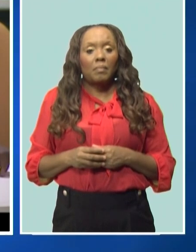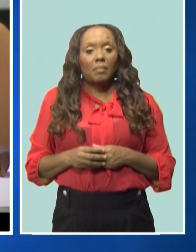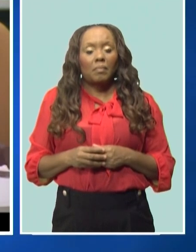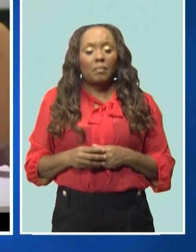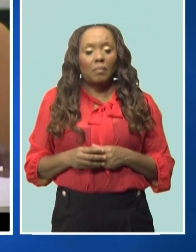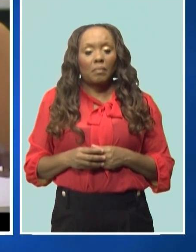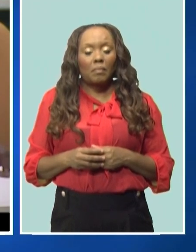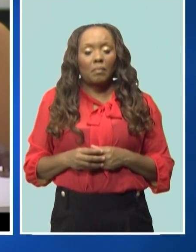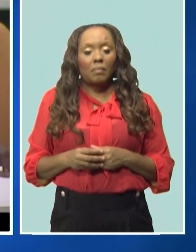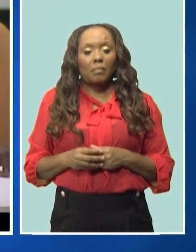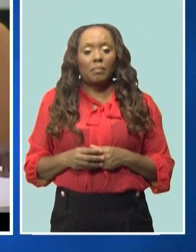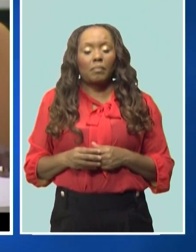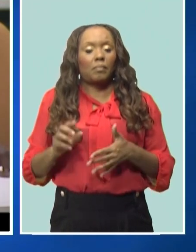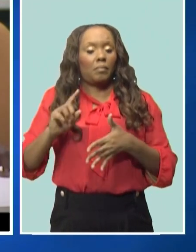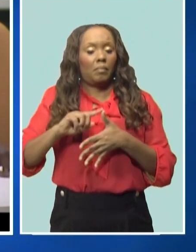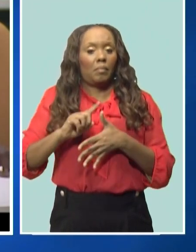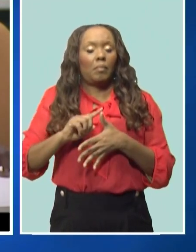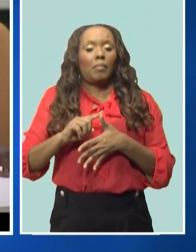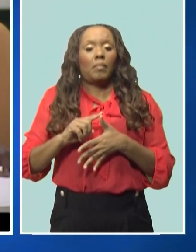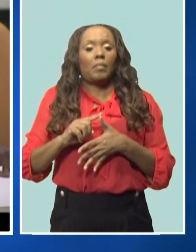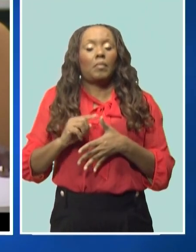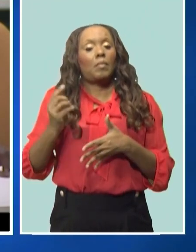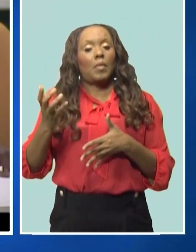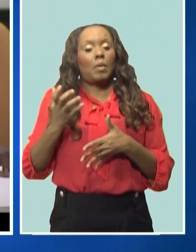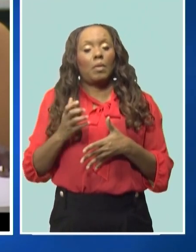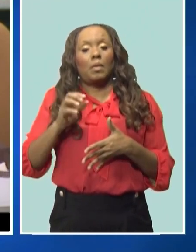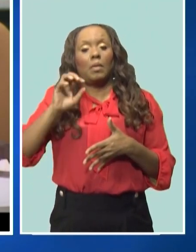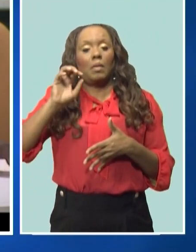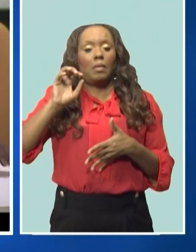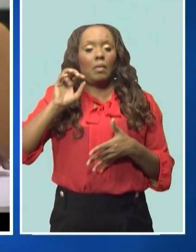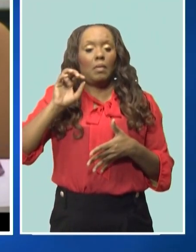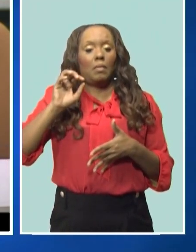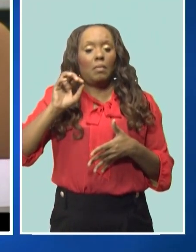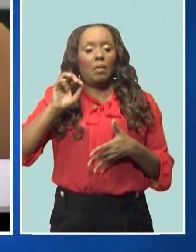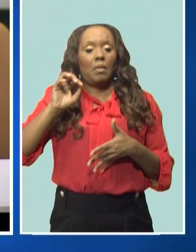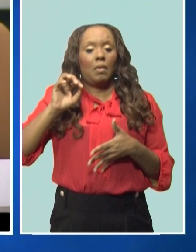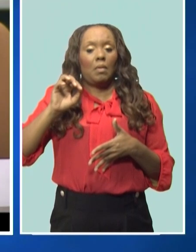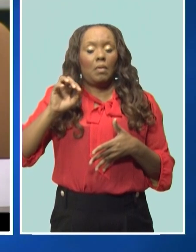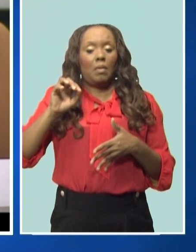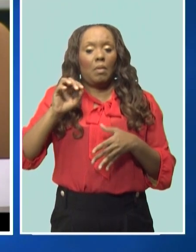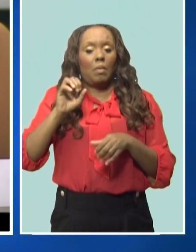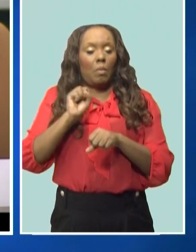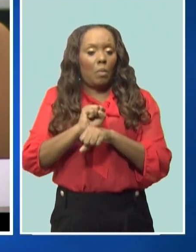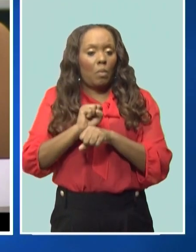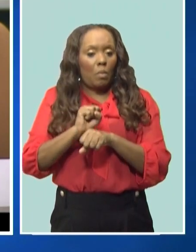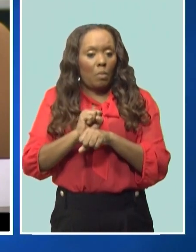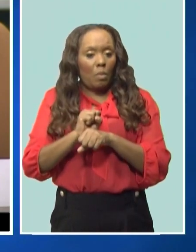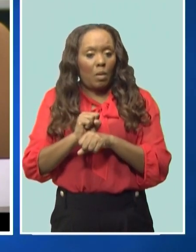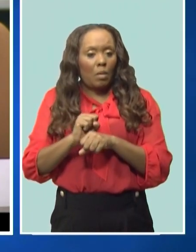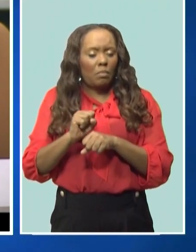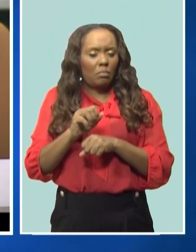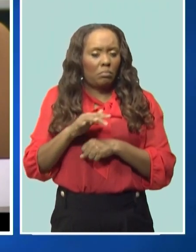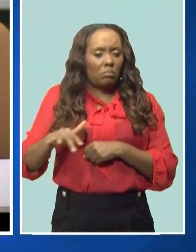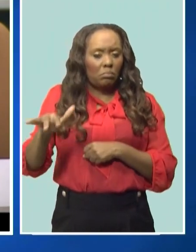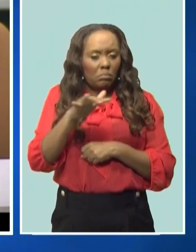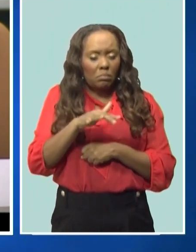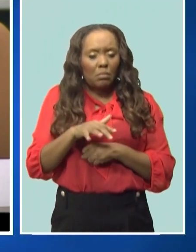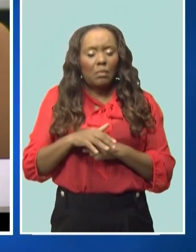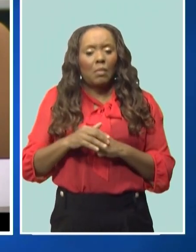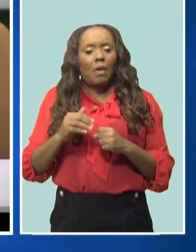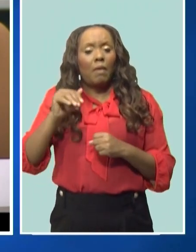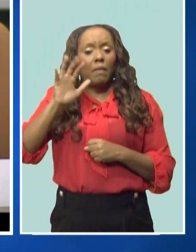the public service employment to be persons with disabilities. And I was just wondering what has been